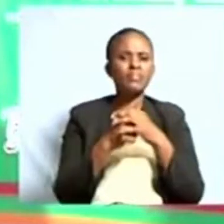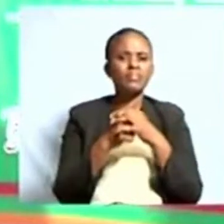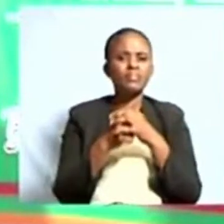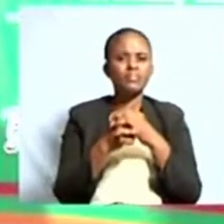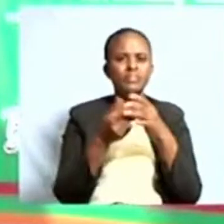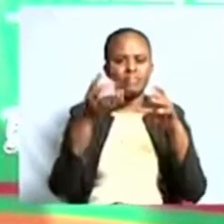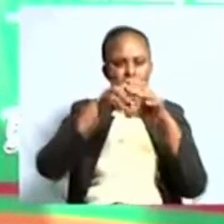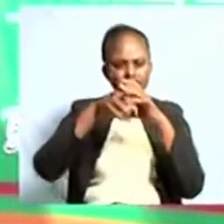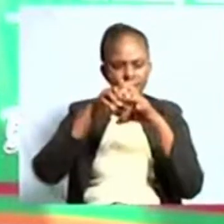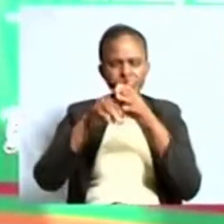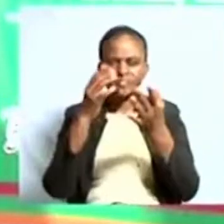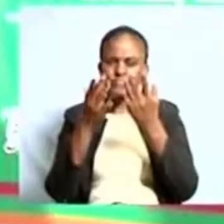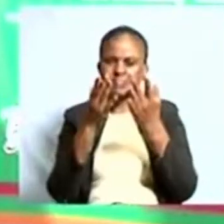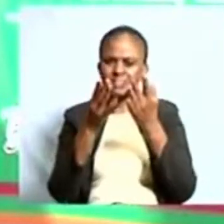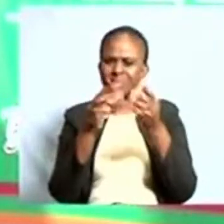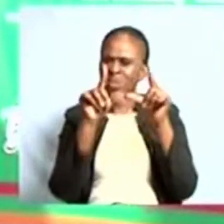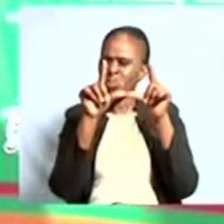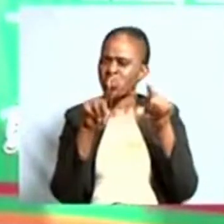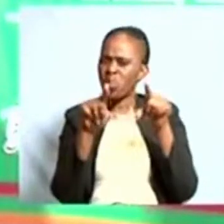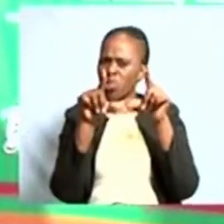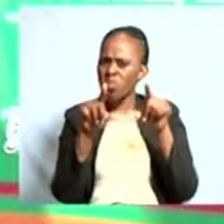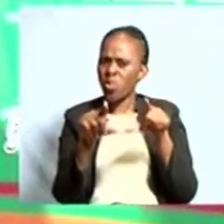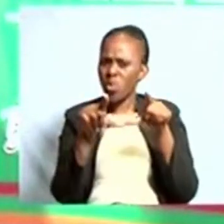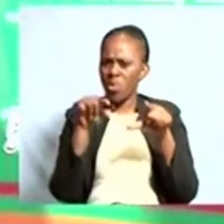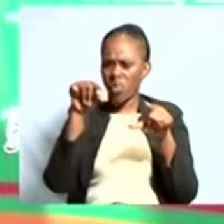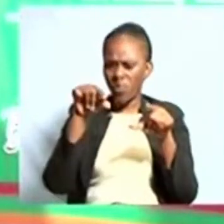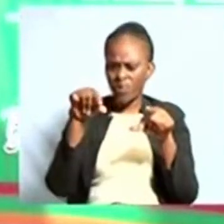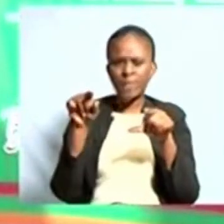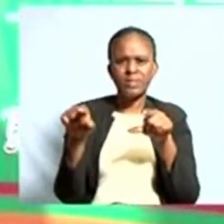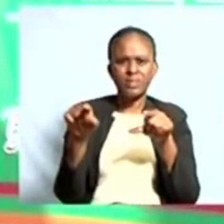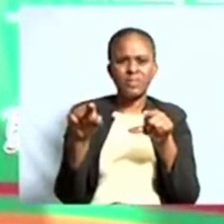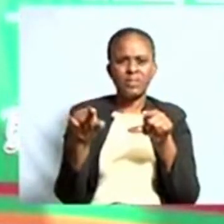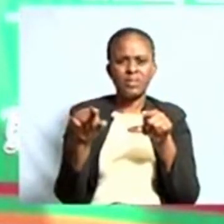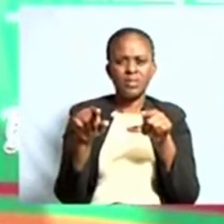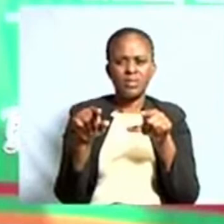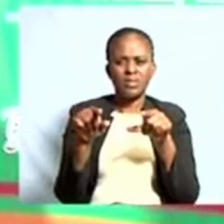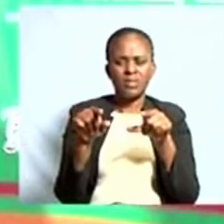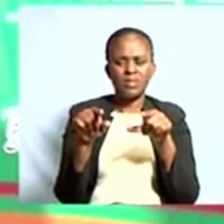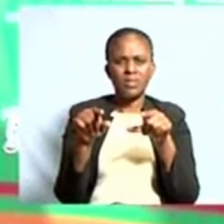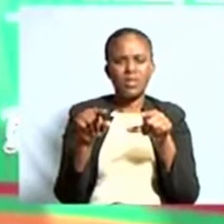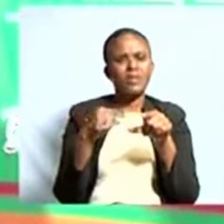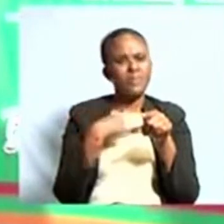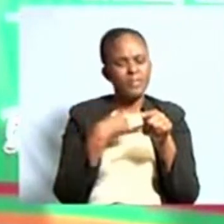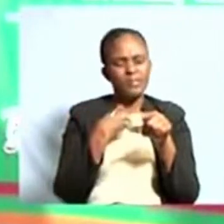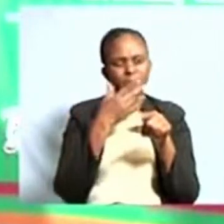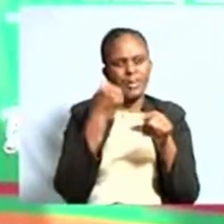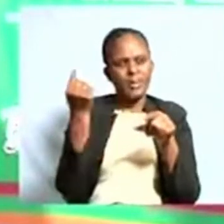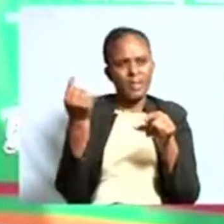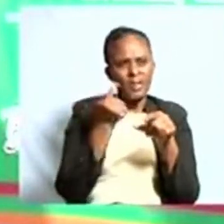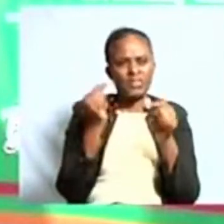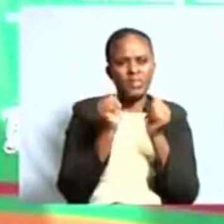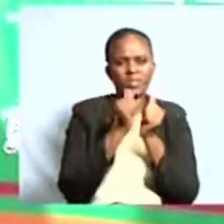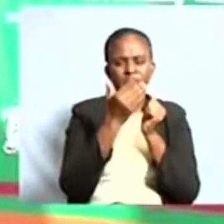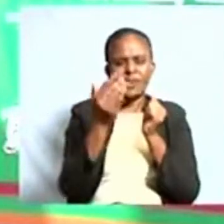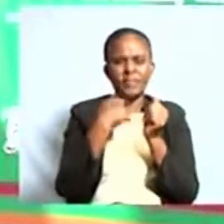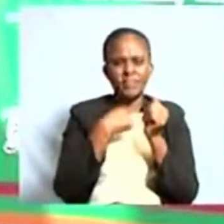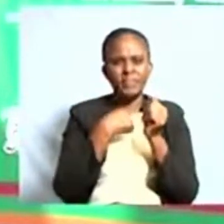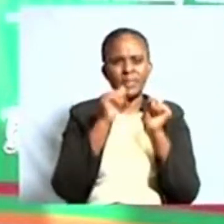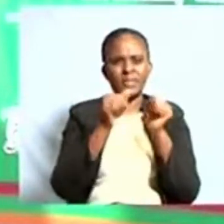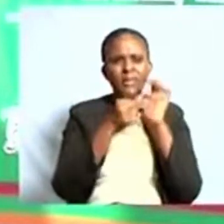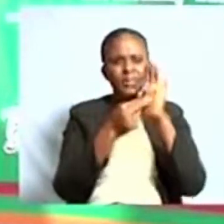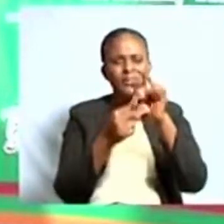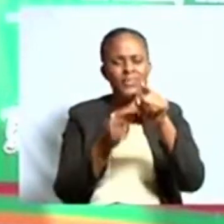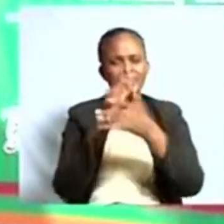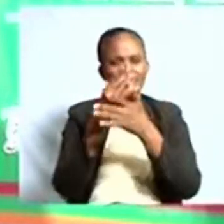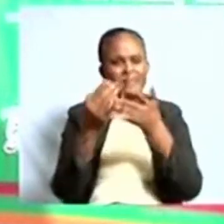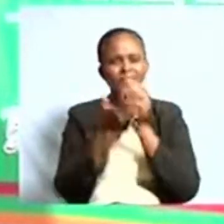The packaging may be of low quality. Mm. I should have come with some products so that I can show you some